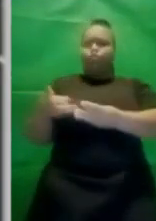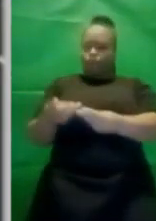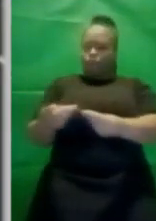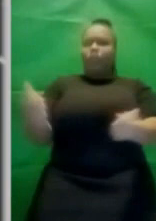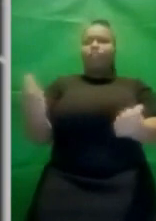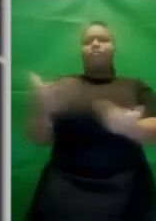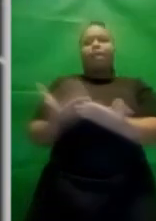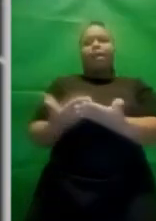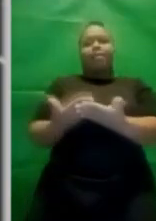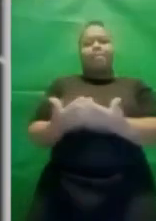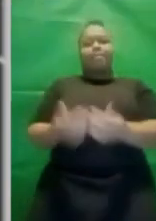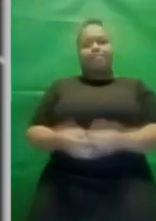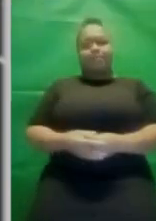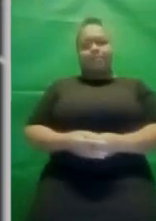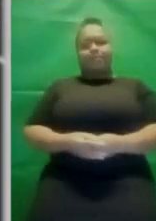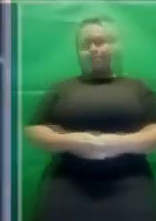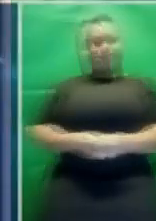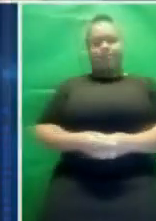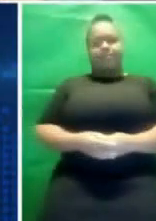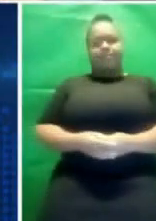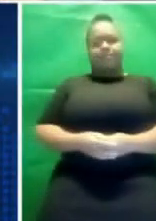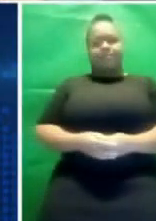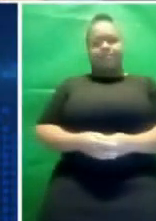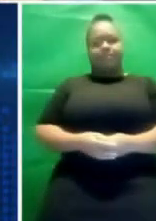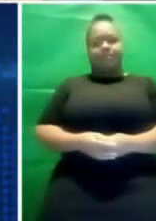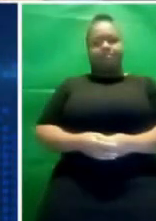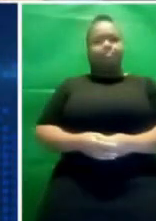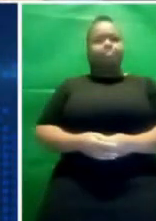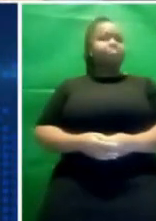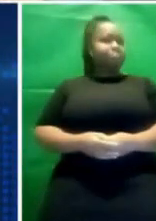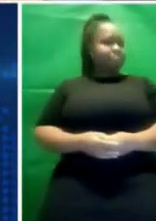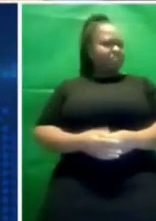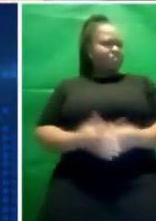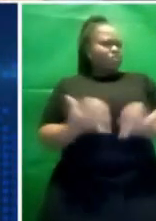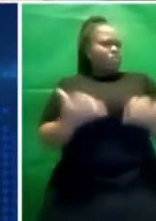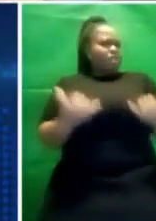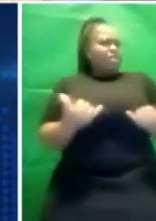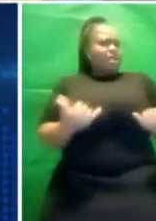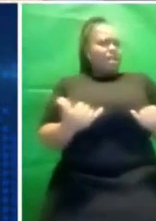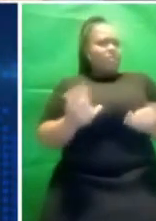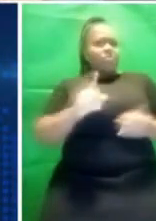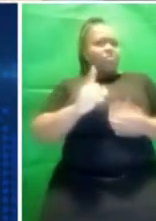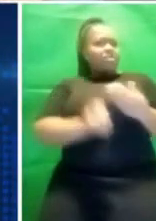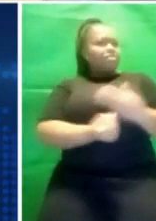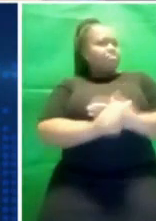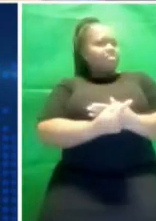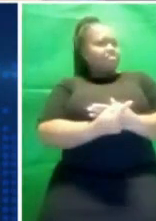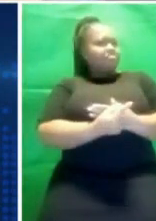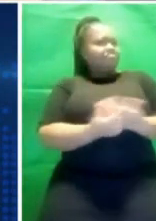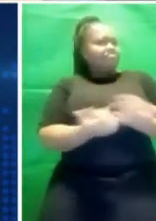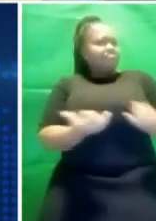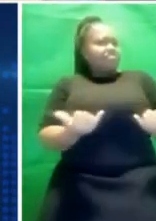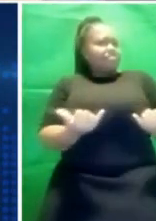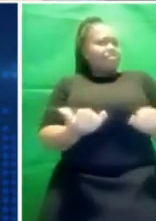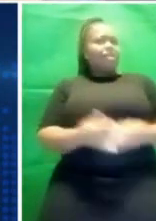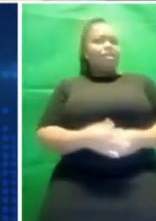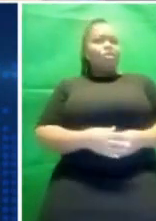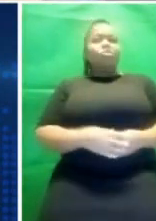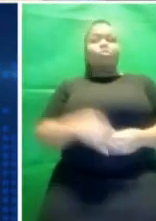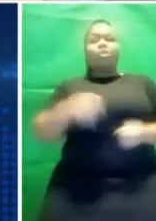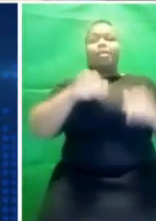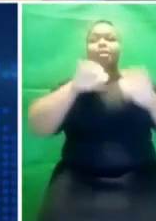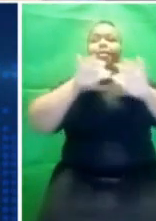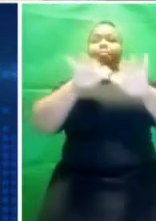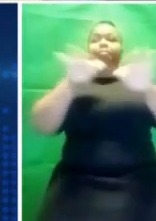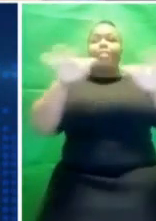taken. All right, so where are we at the moment? It's out for public comment. What happens